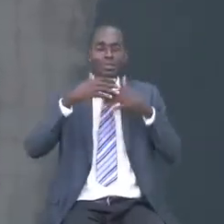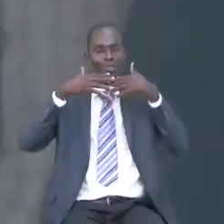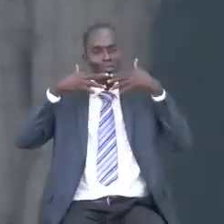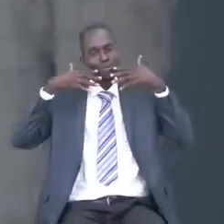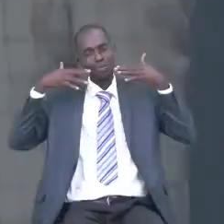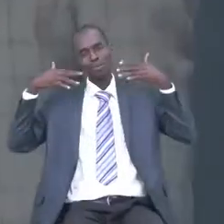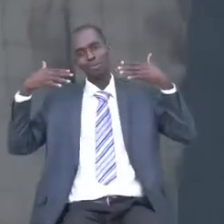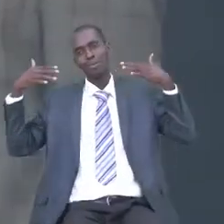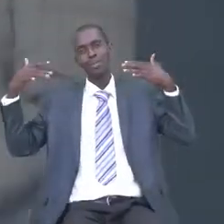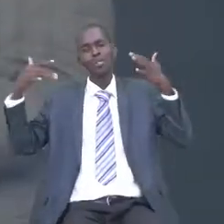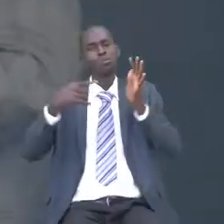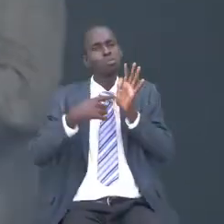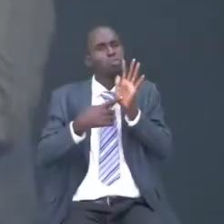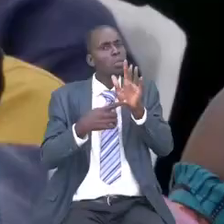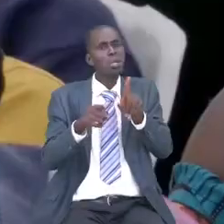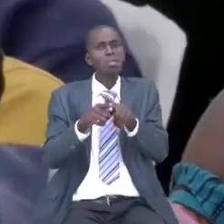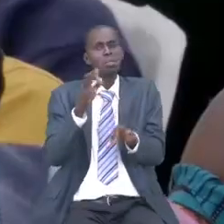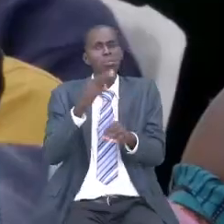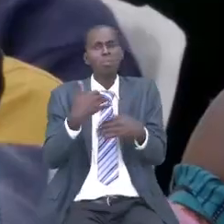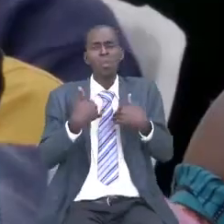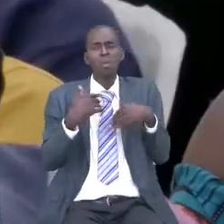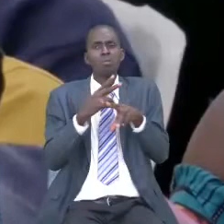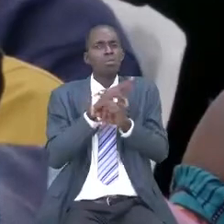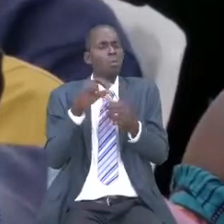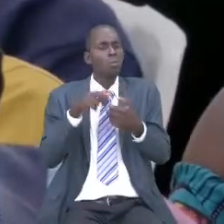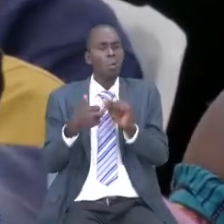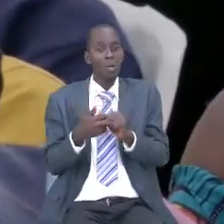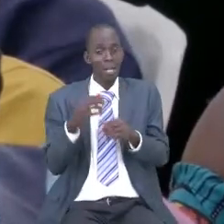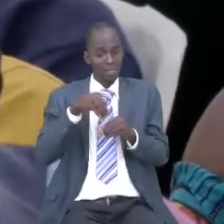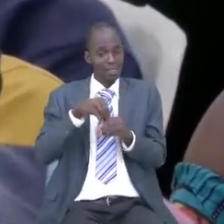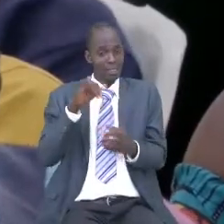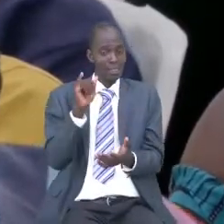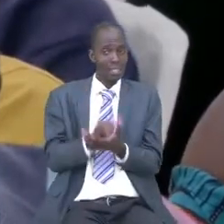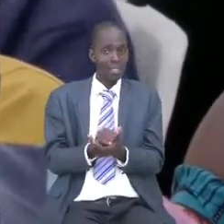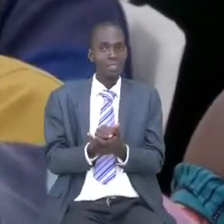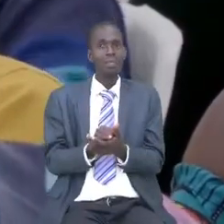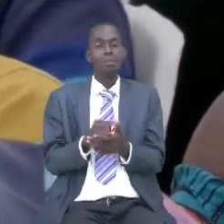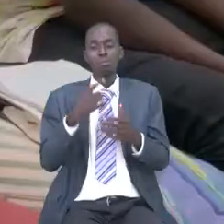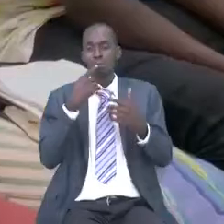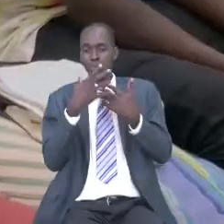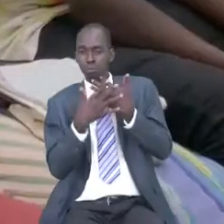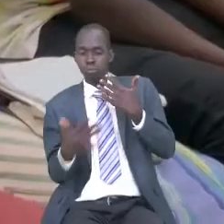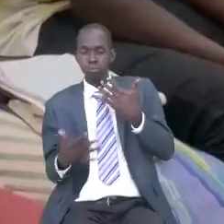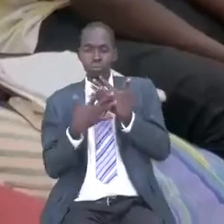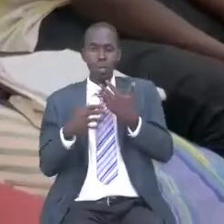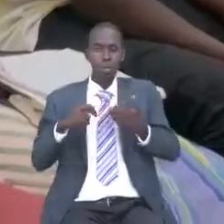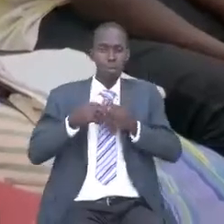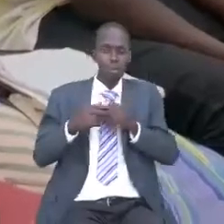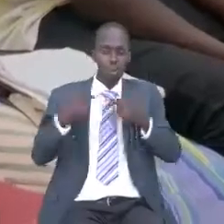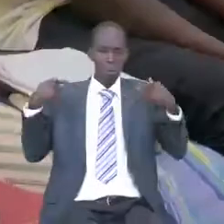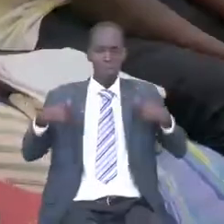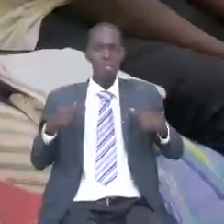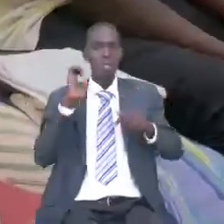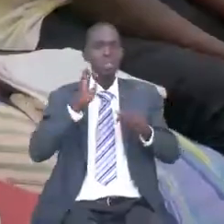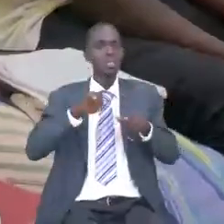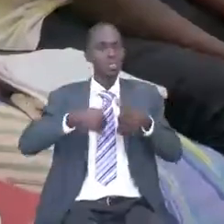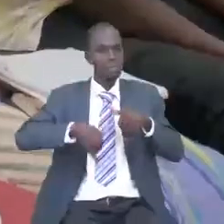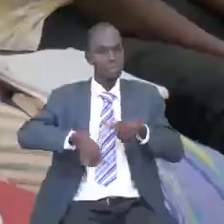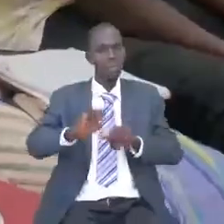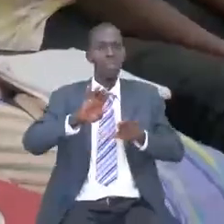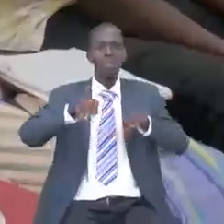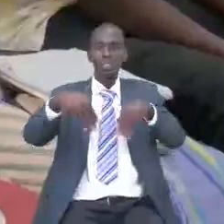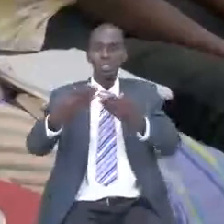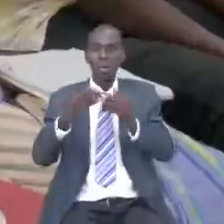spite of the bleeding, he had blessing to give out to everybody. And the blessing he gave out to everybody